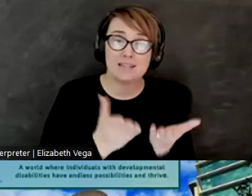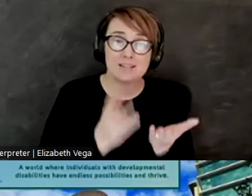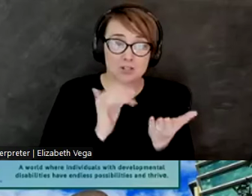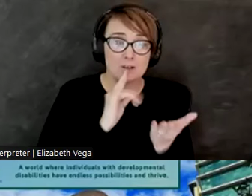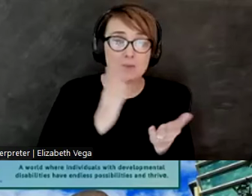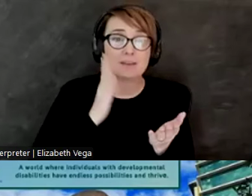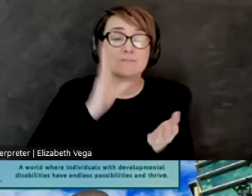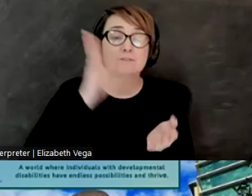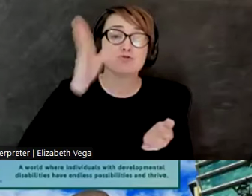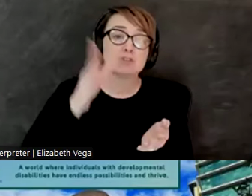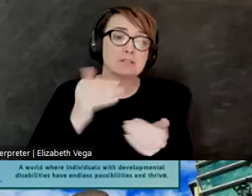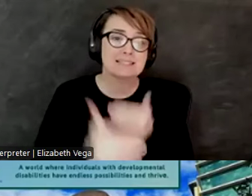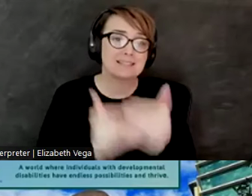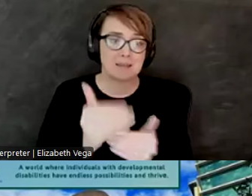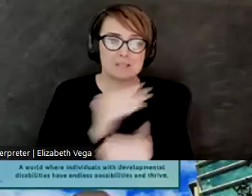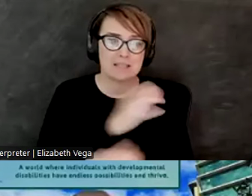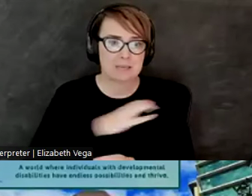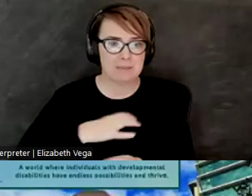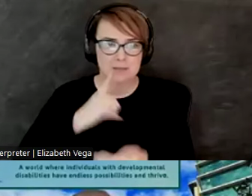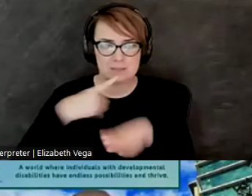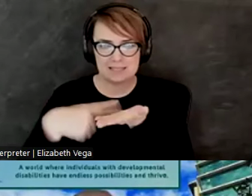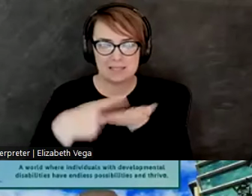would discuss what those next steps would look like.